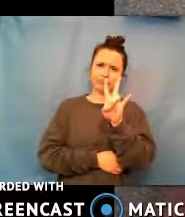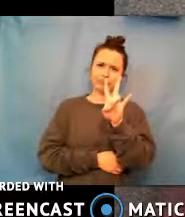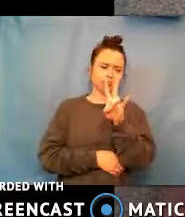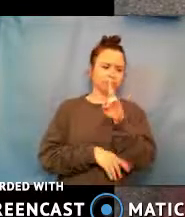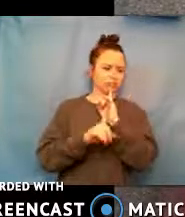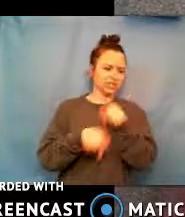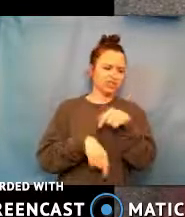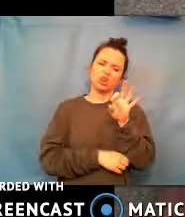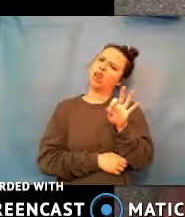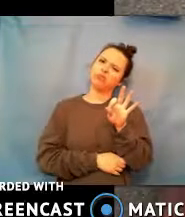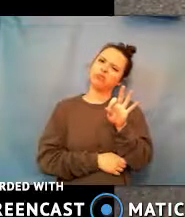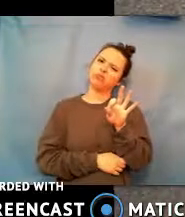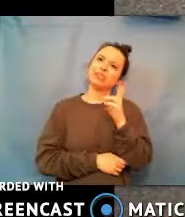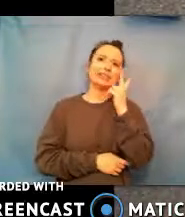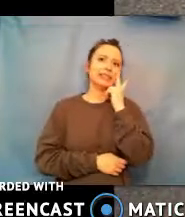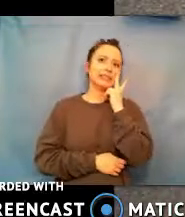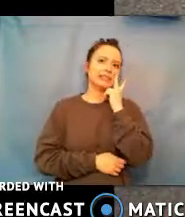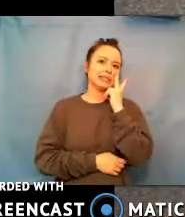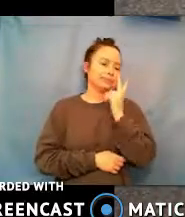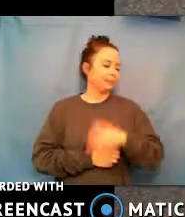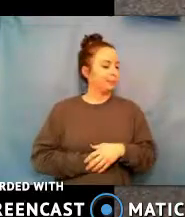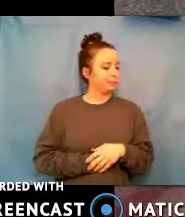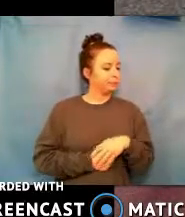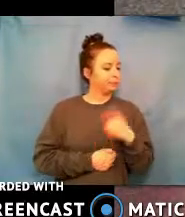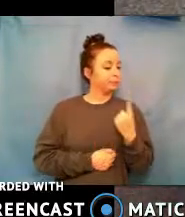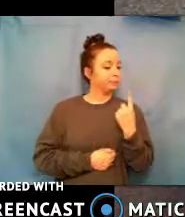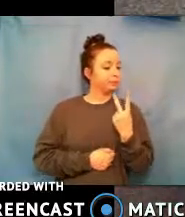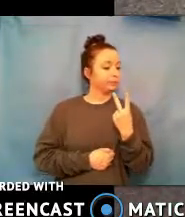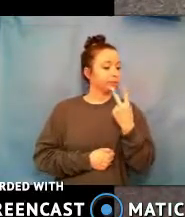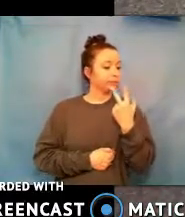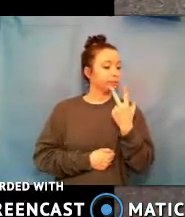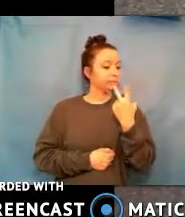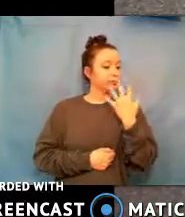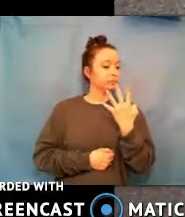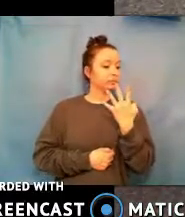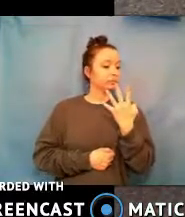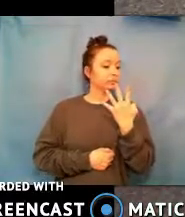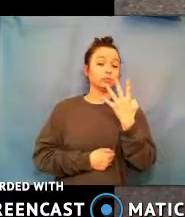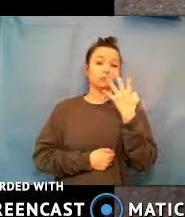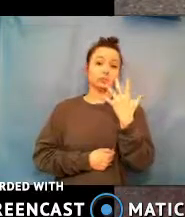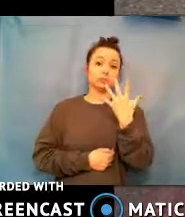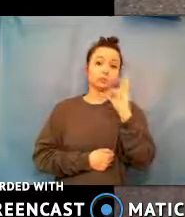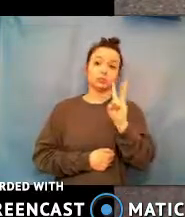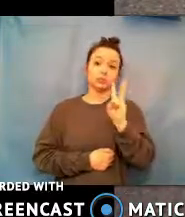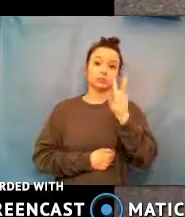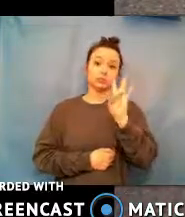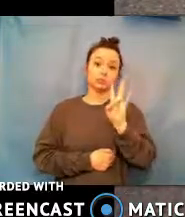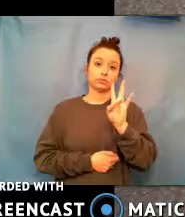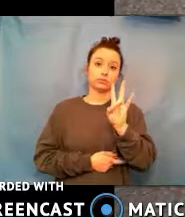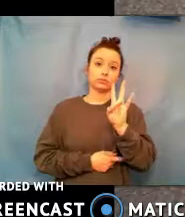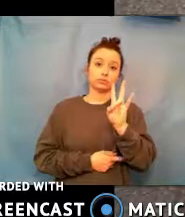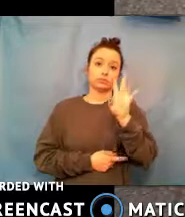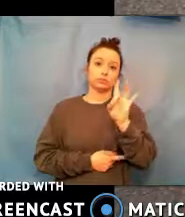my answer be 9? Let's see if that's true or false. 1, 2, 3, 4, 5,